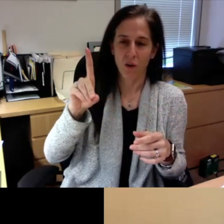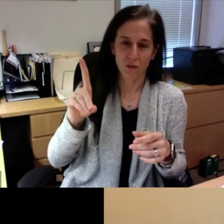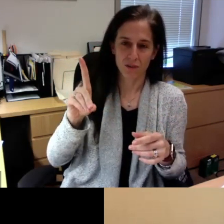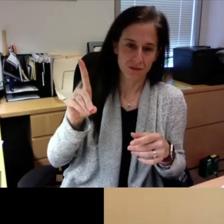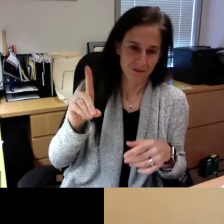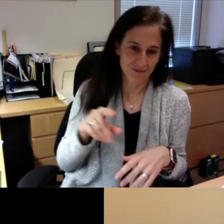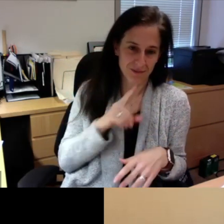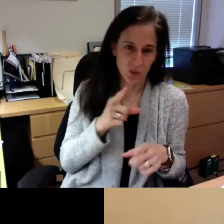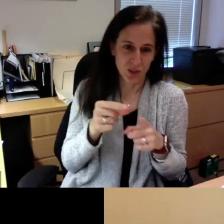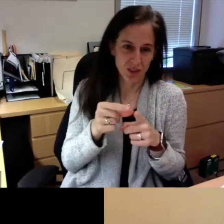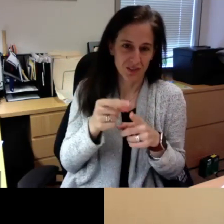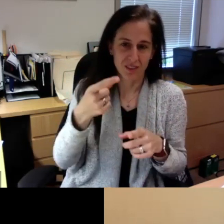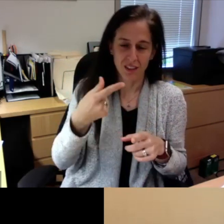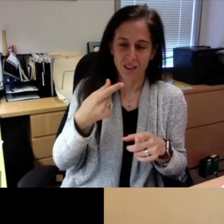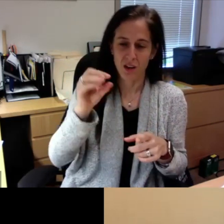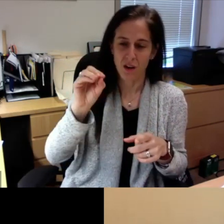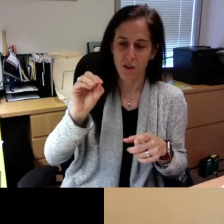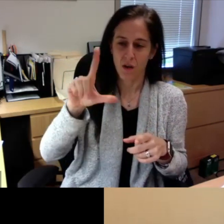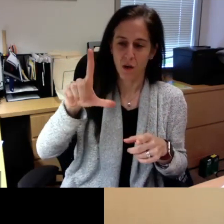Yeah, those are golden words.